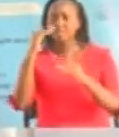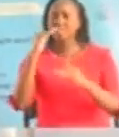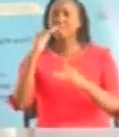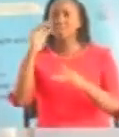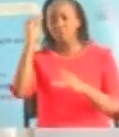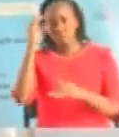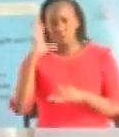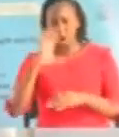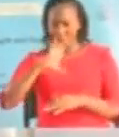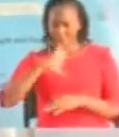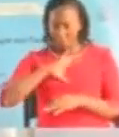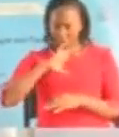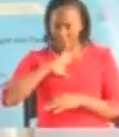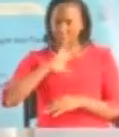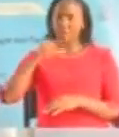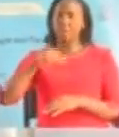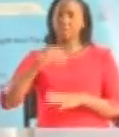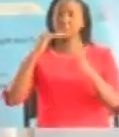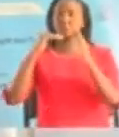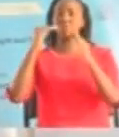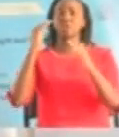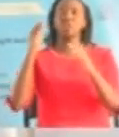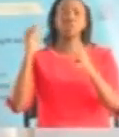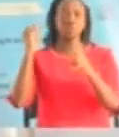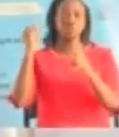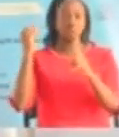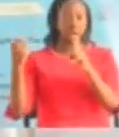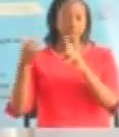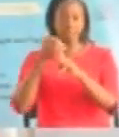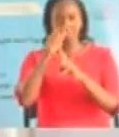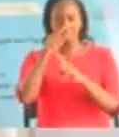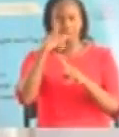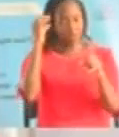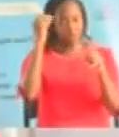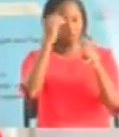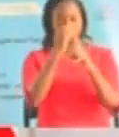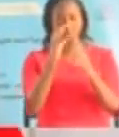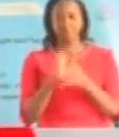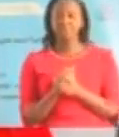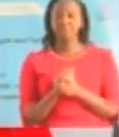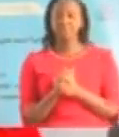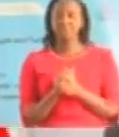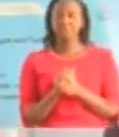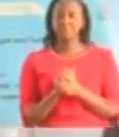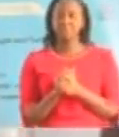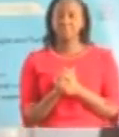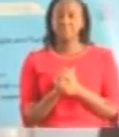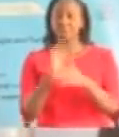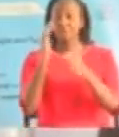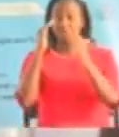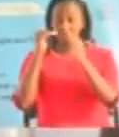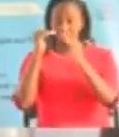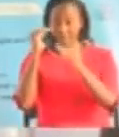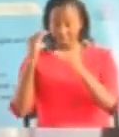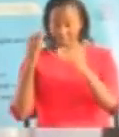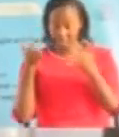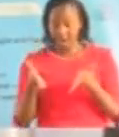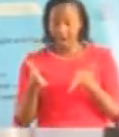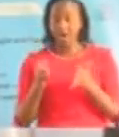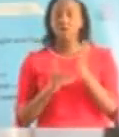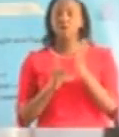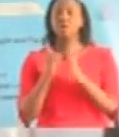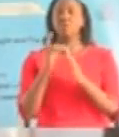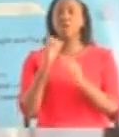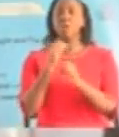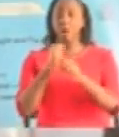of its objectives. To achieve this, Madam Chancellor, the university has developed a work-study